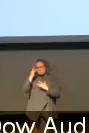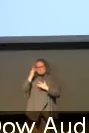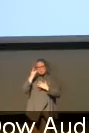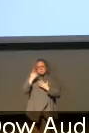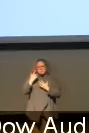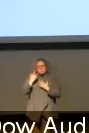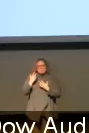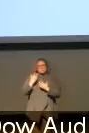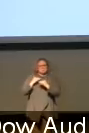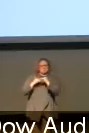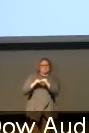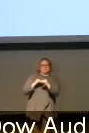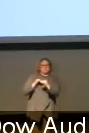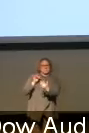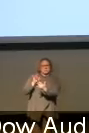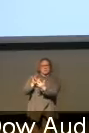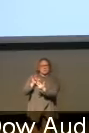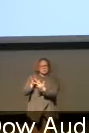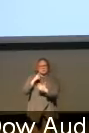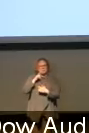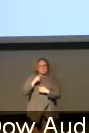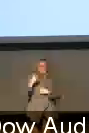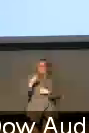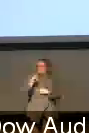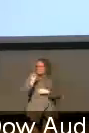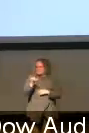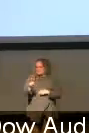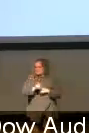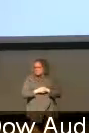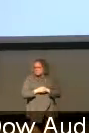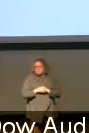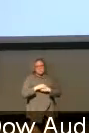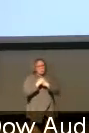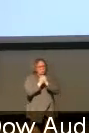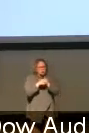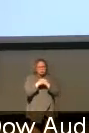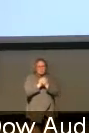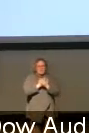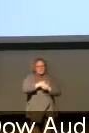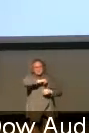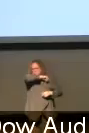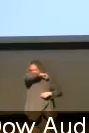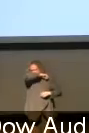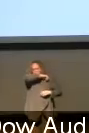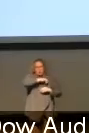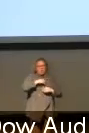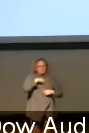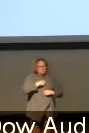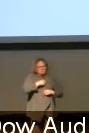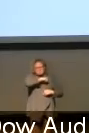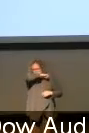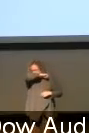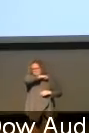heard, wash your hands, cover your cough, cover your cough. Self-monitoring systems are